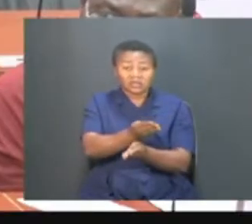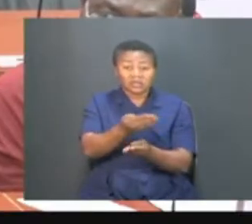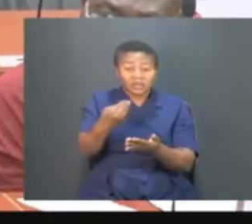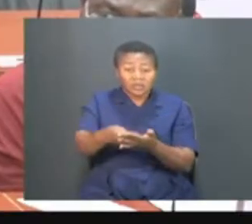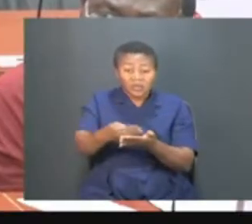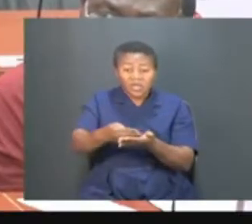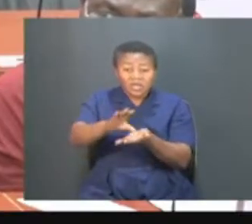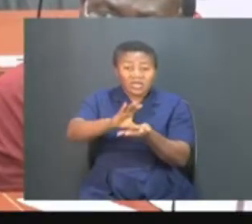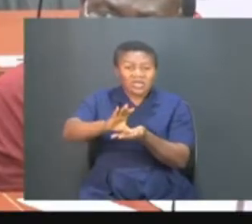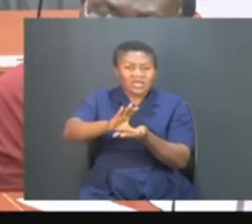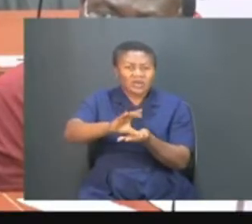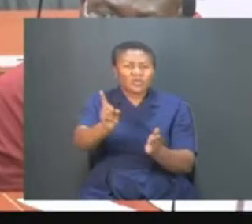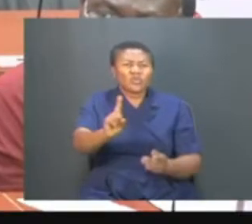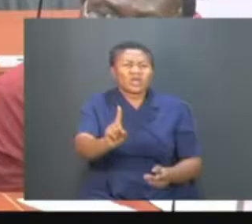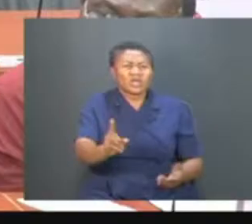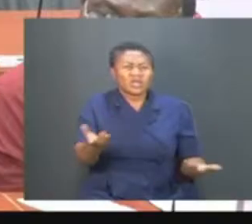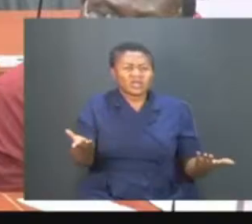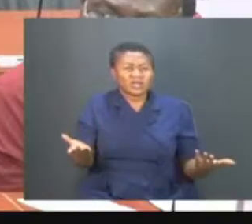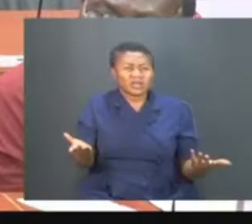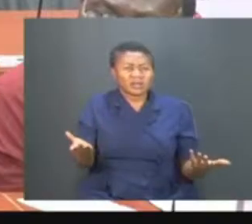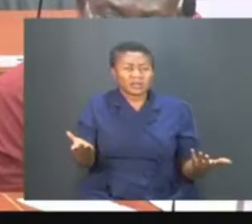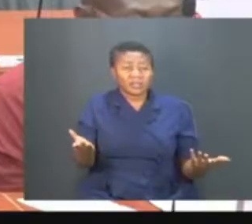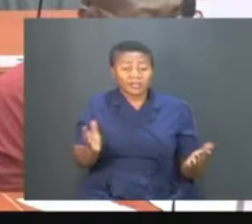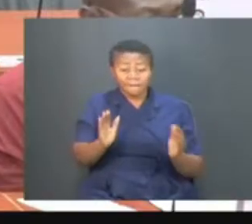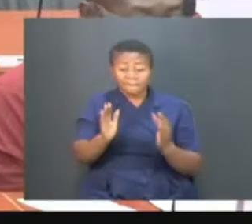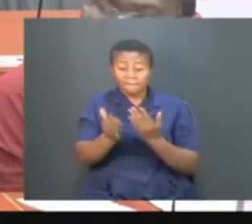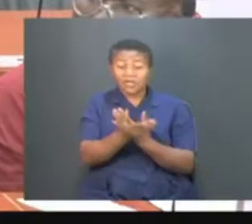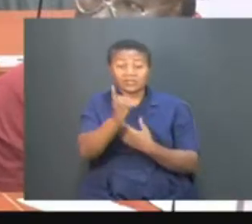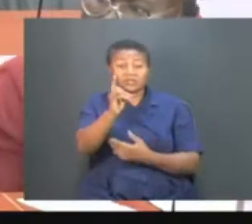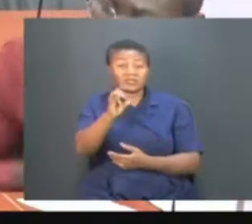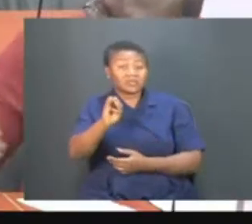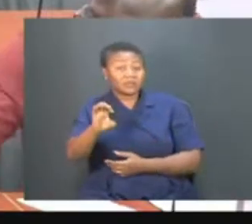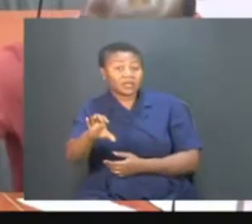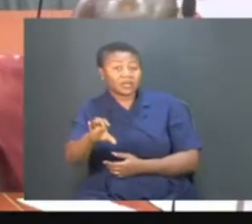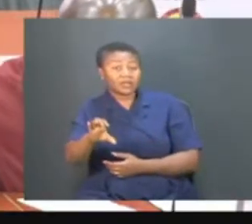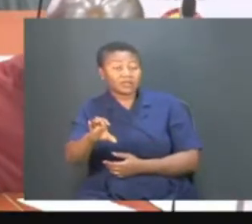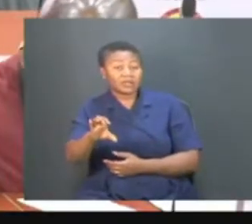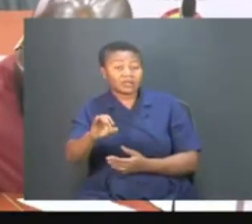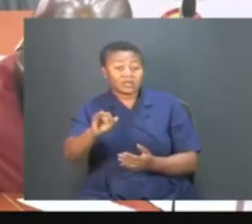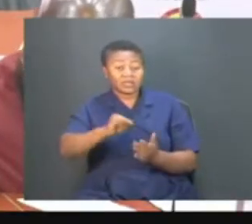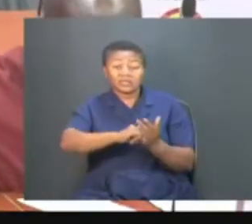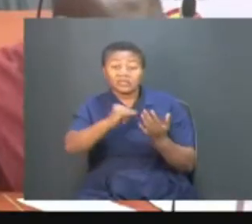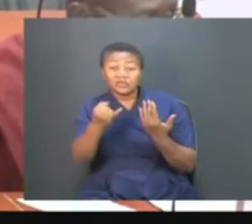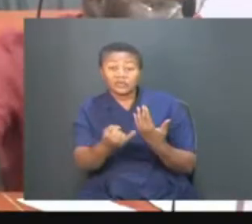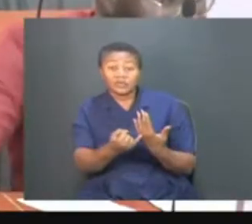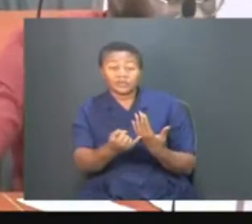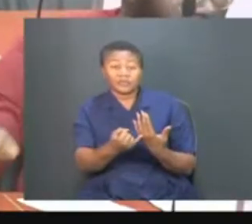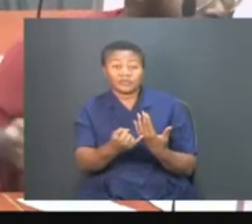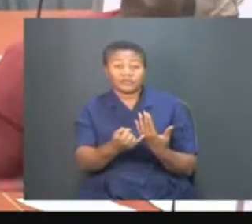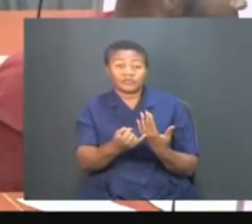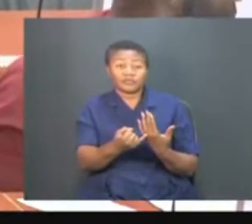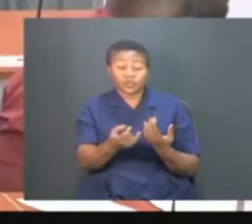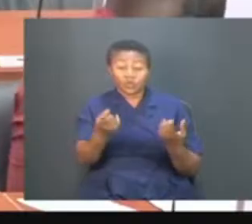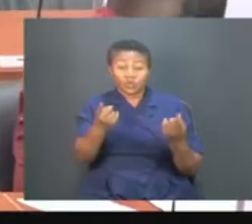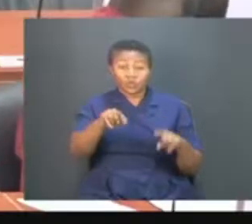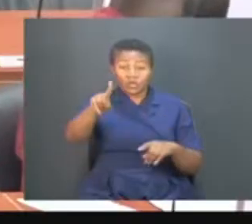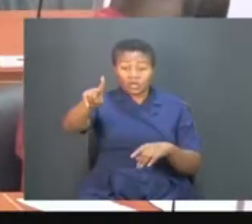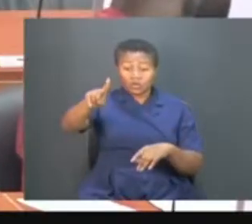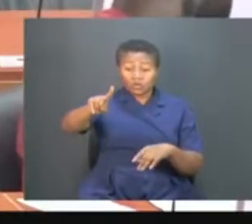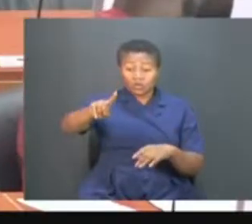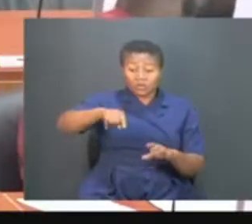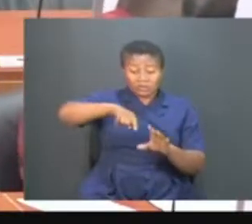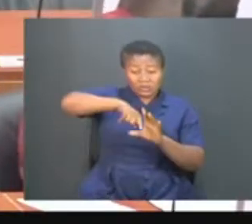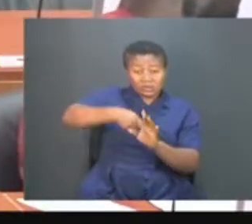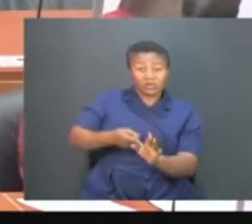is this will supply and demand. By December and January, when they took over, we had